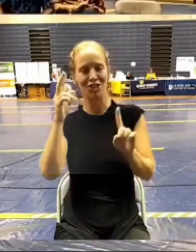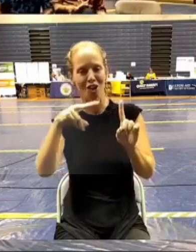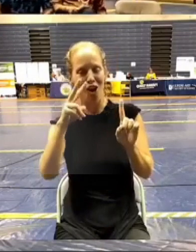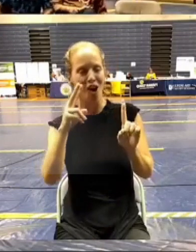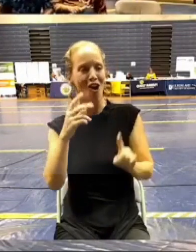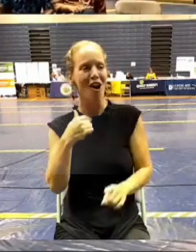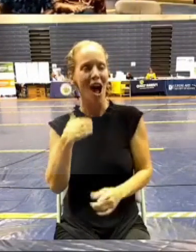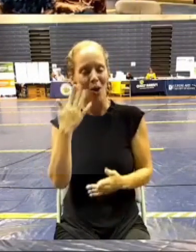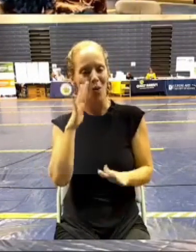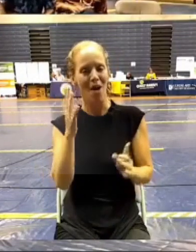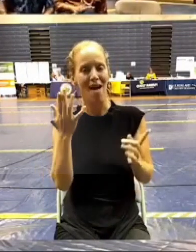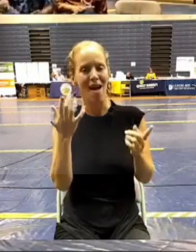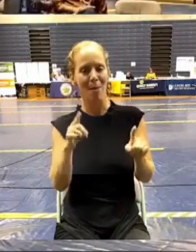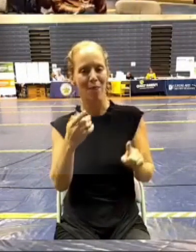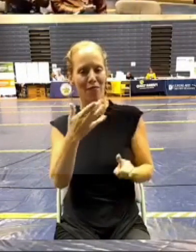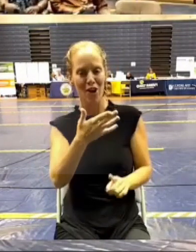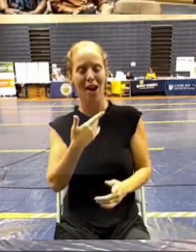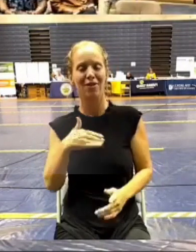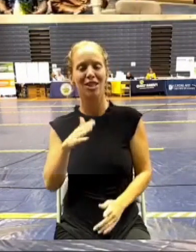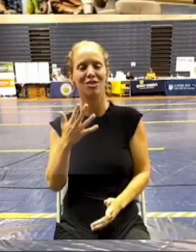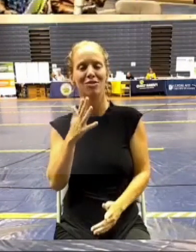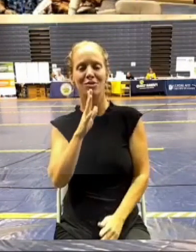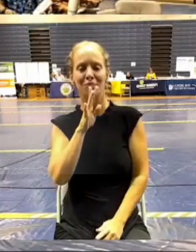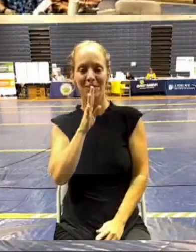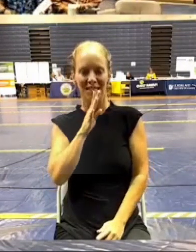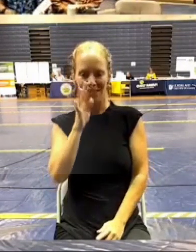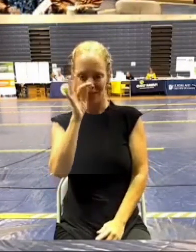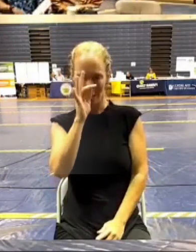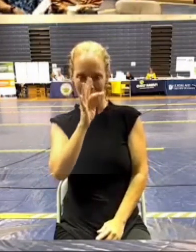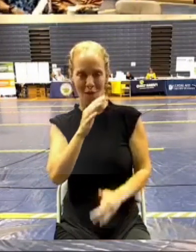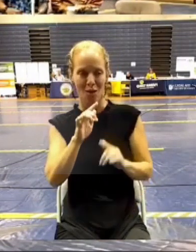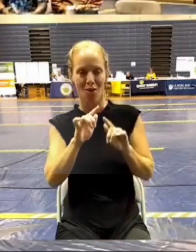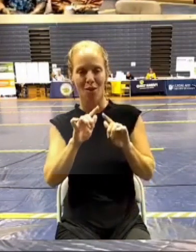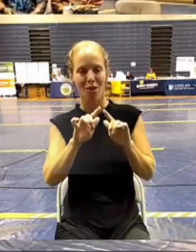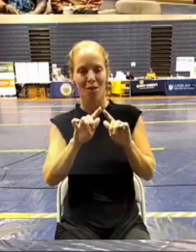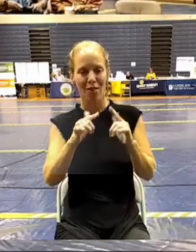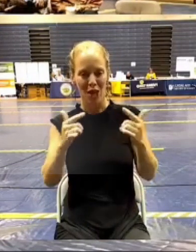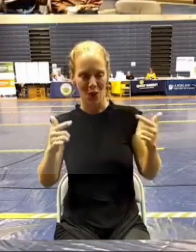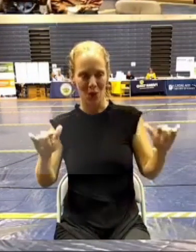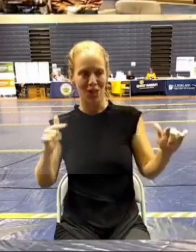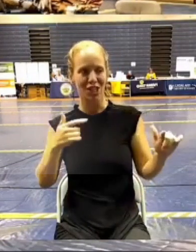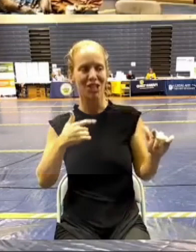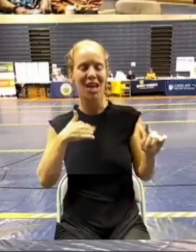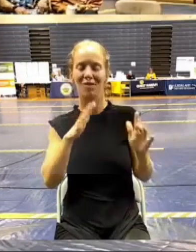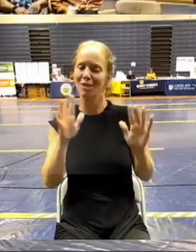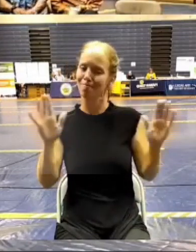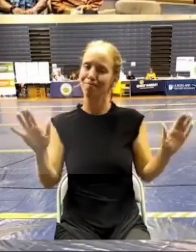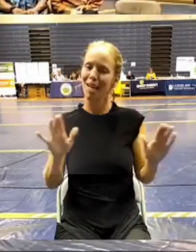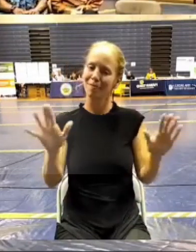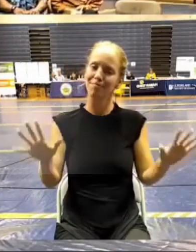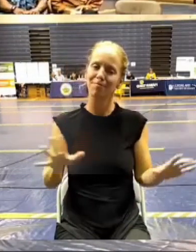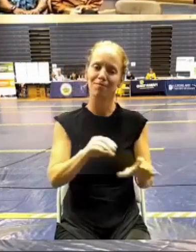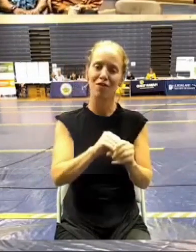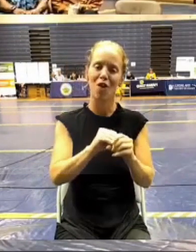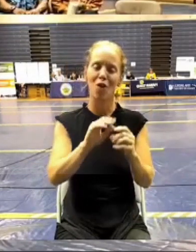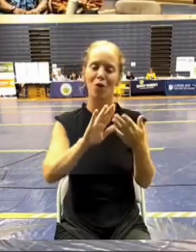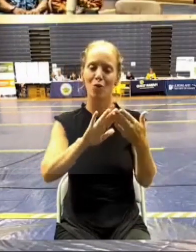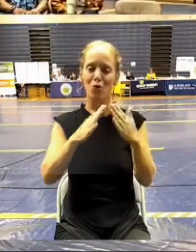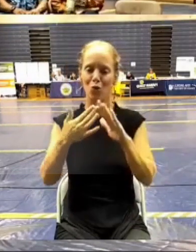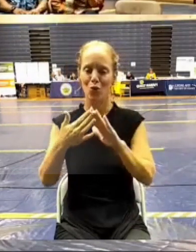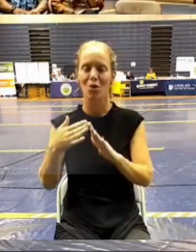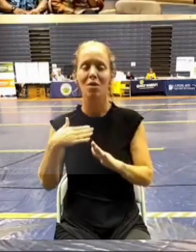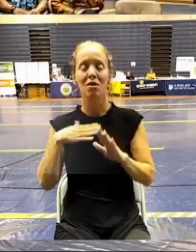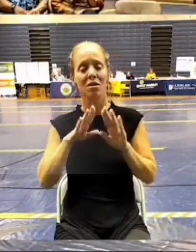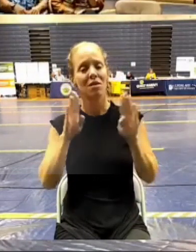anyway, I speak Ilocano. I understand Tagalog, and I'm, you know, very active in our community.